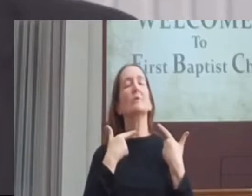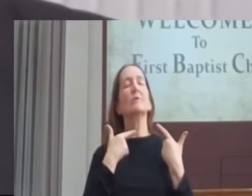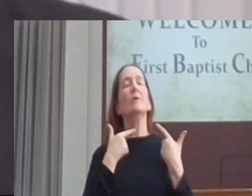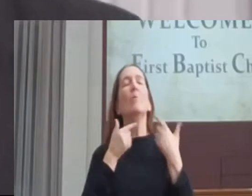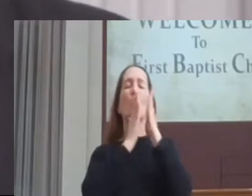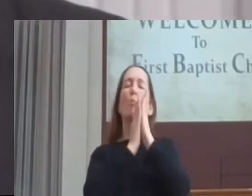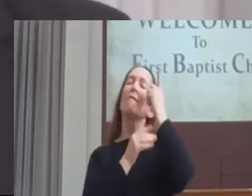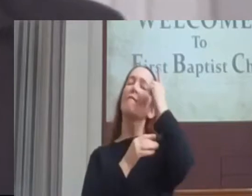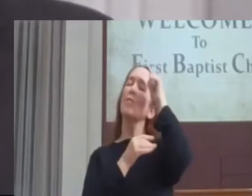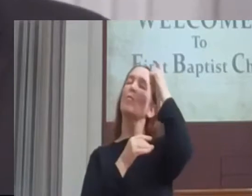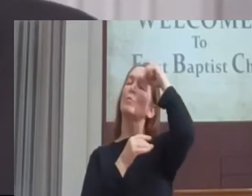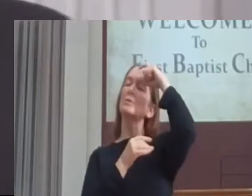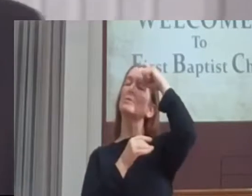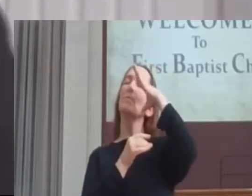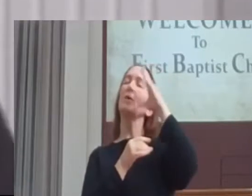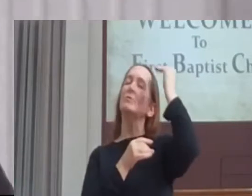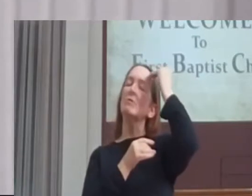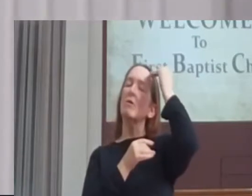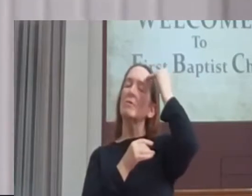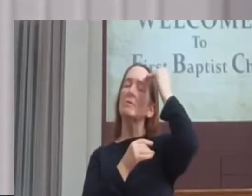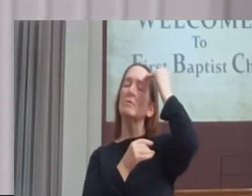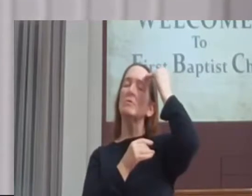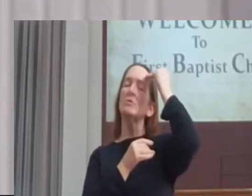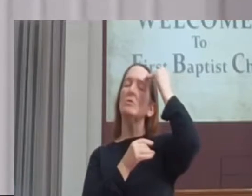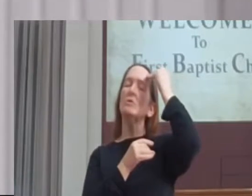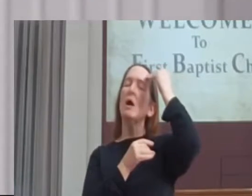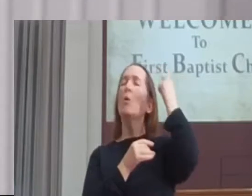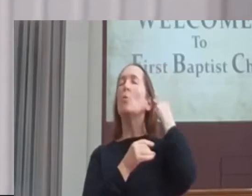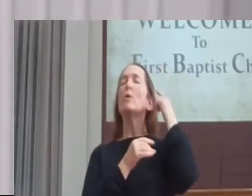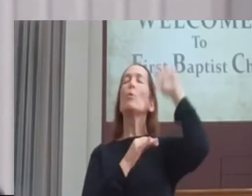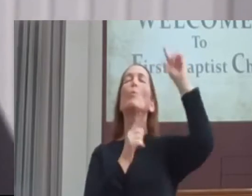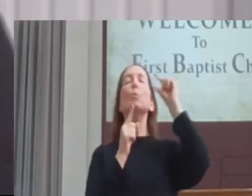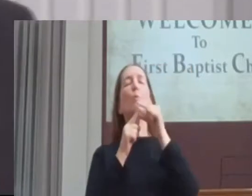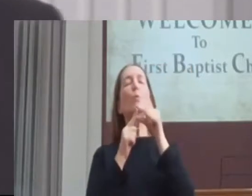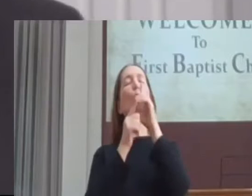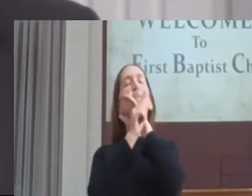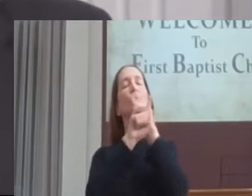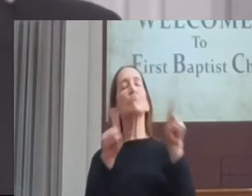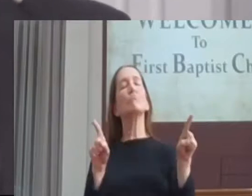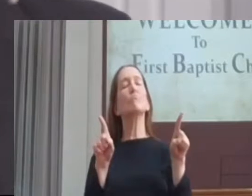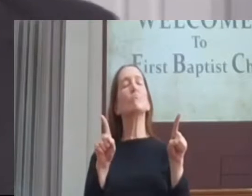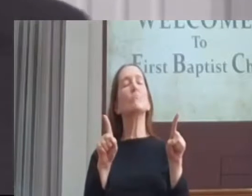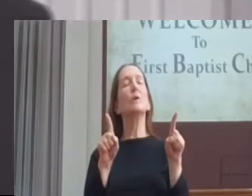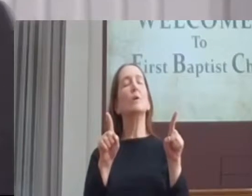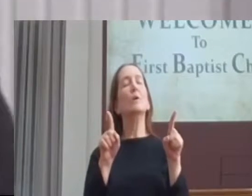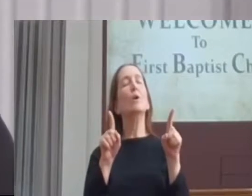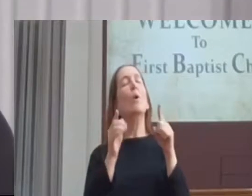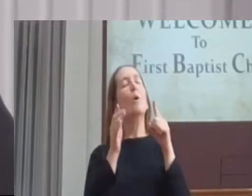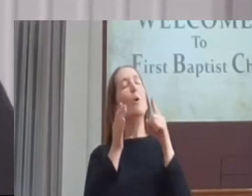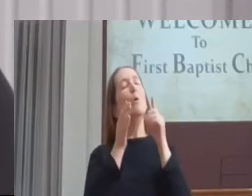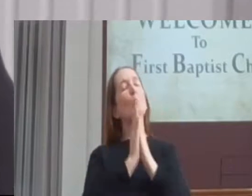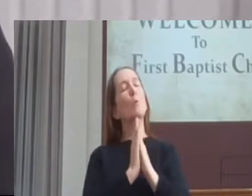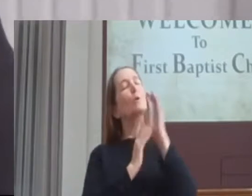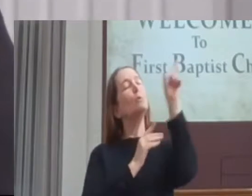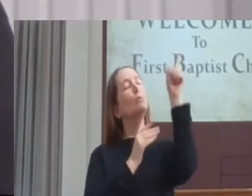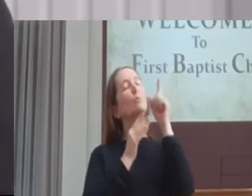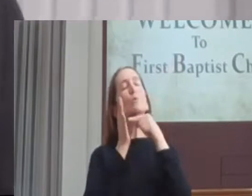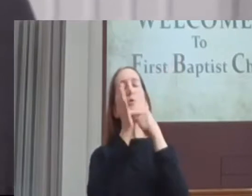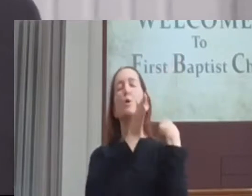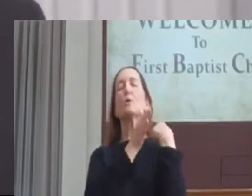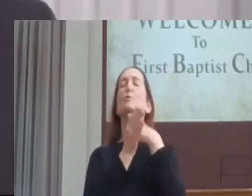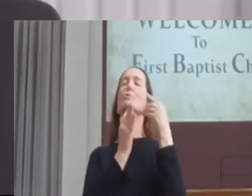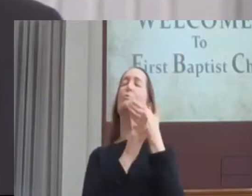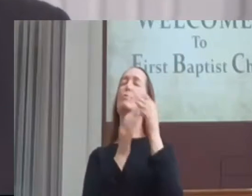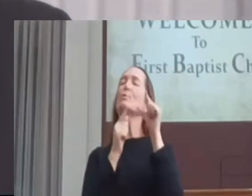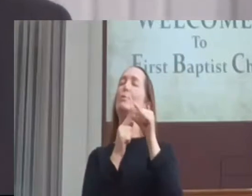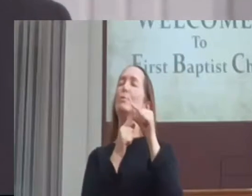pray for wisdom and discernment as we hear Your word proclaimed. We pray that You would show us through the words of